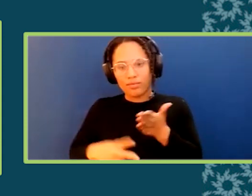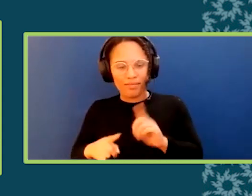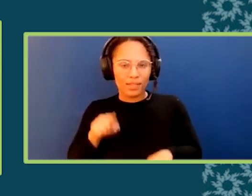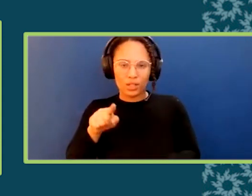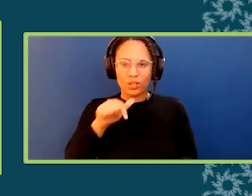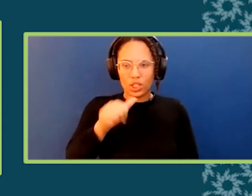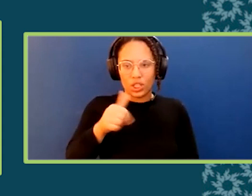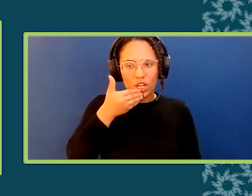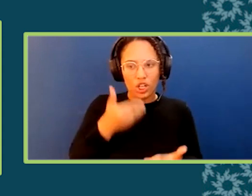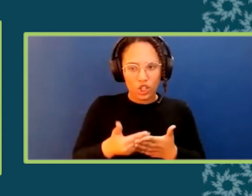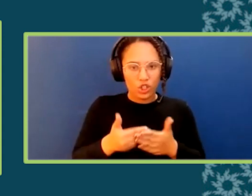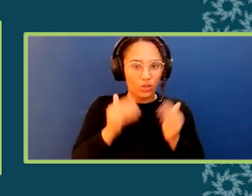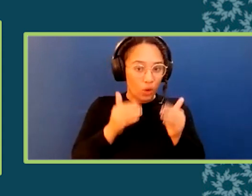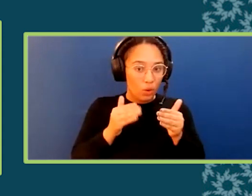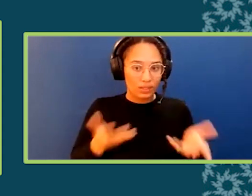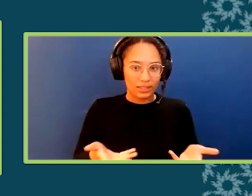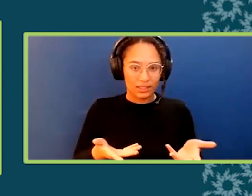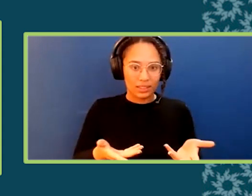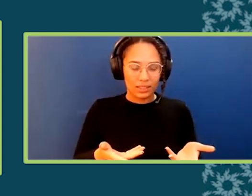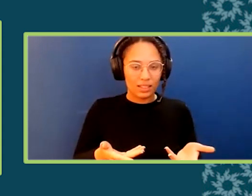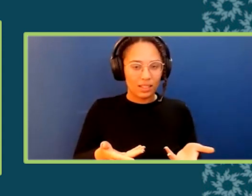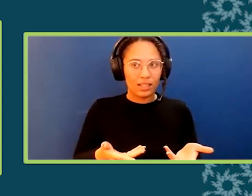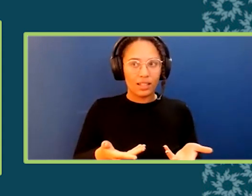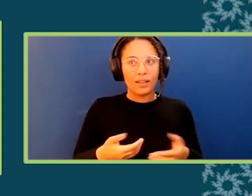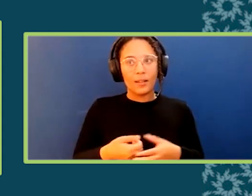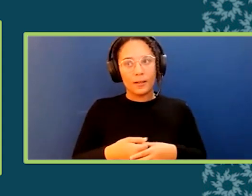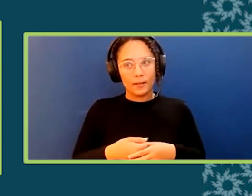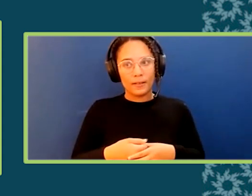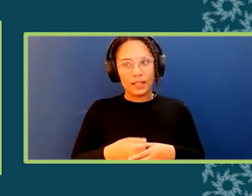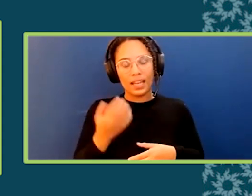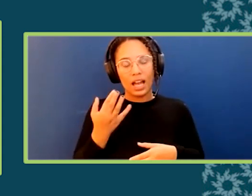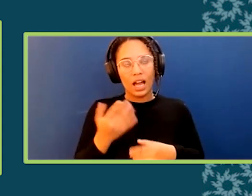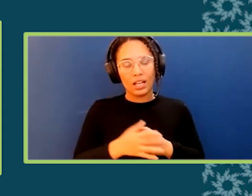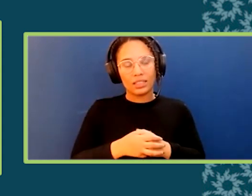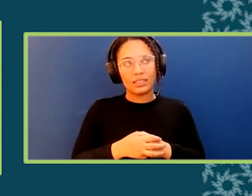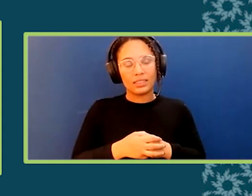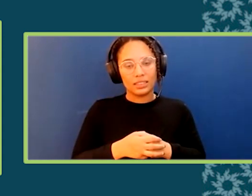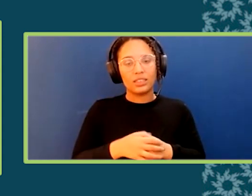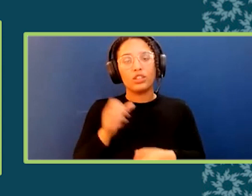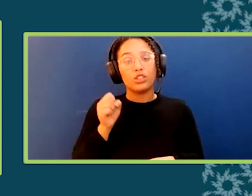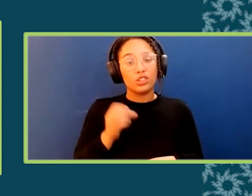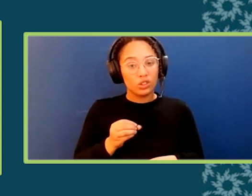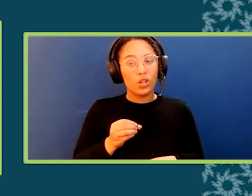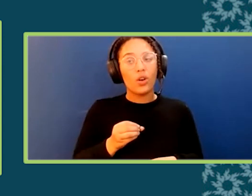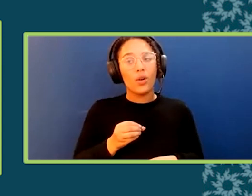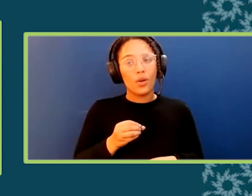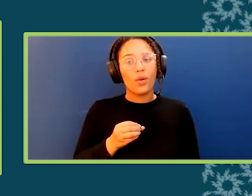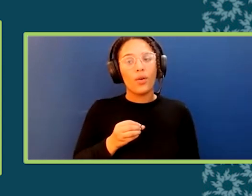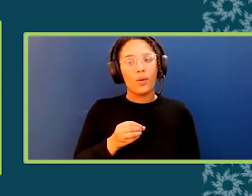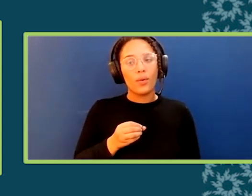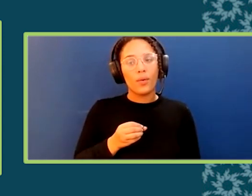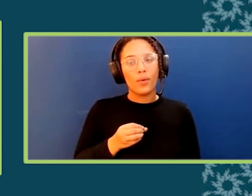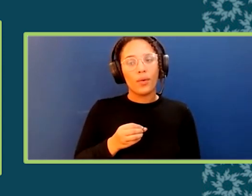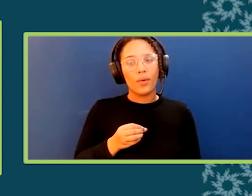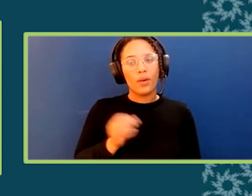yes, because I can get really into this topic. And so finding out, I think like you